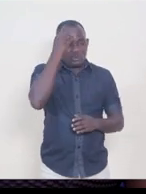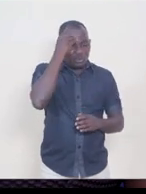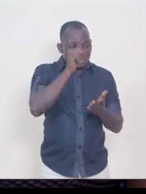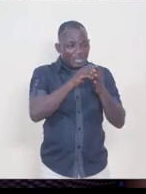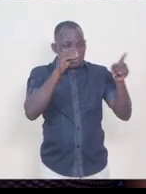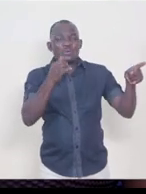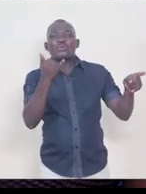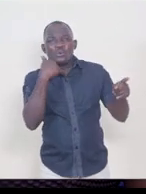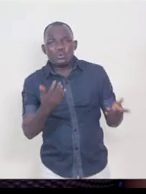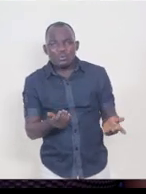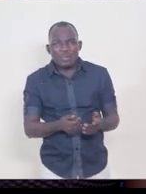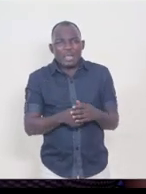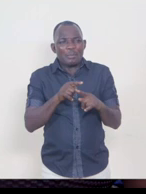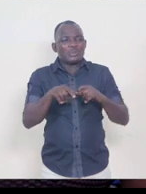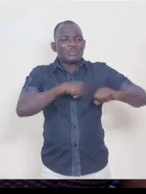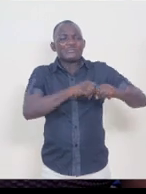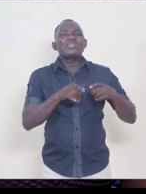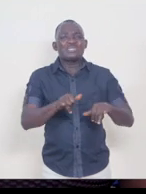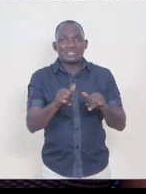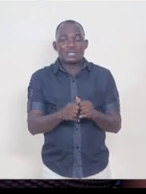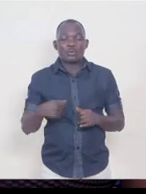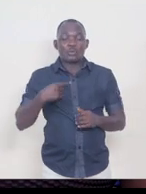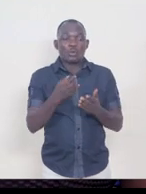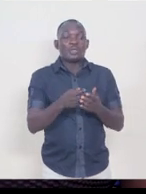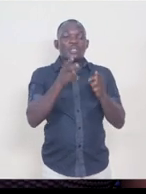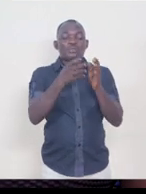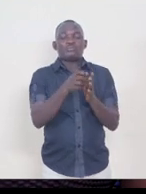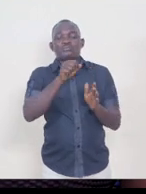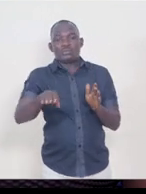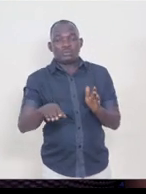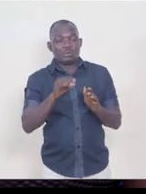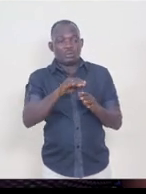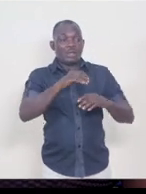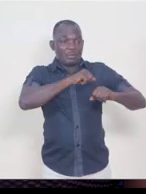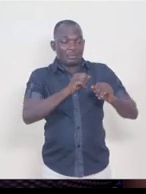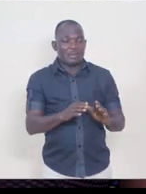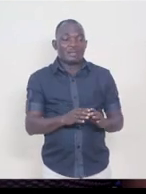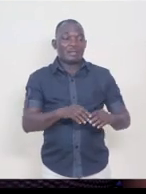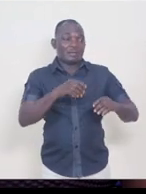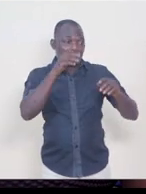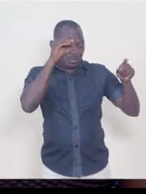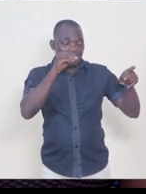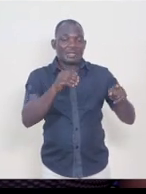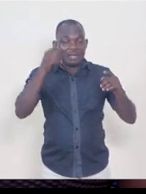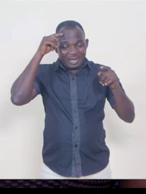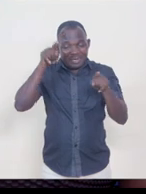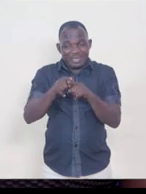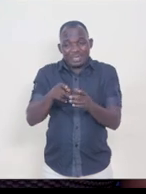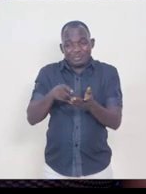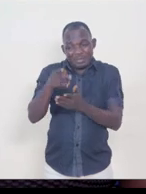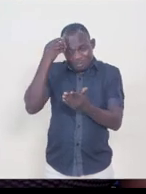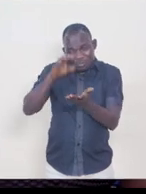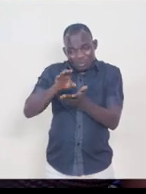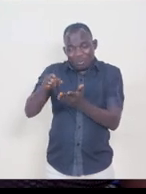client is wrong. But we are willing to drop this if he agrees to pay the young lady all he owes